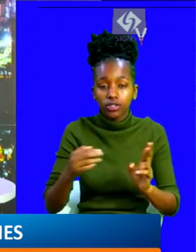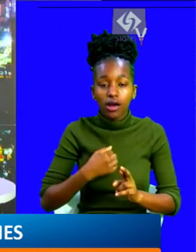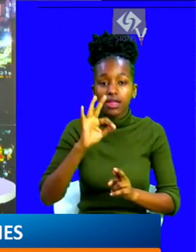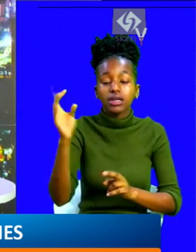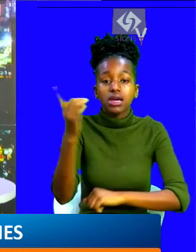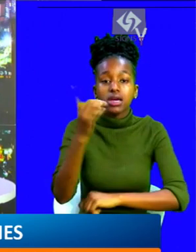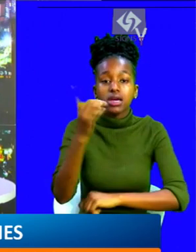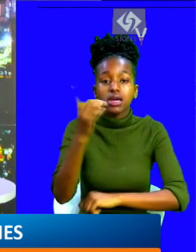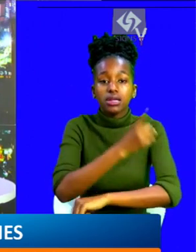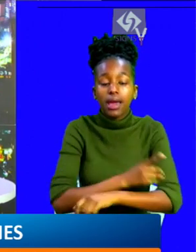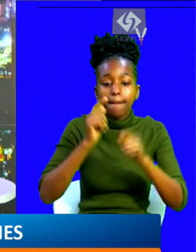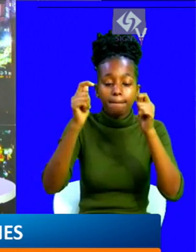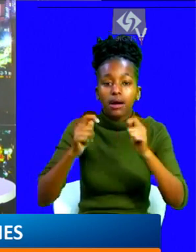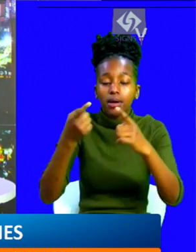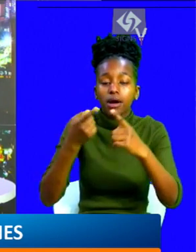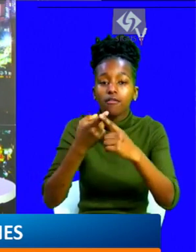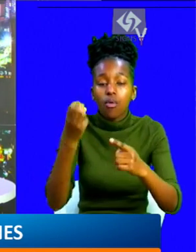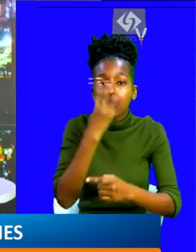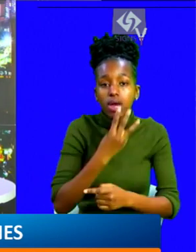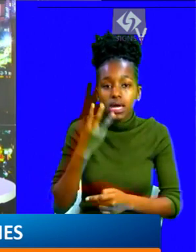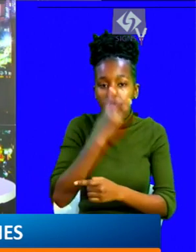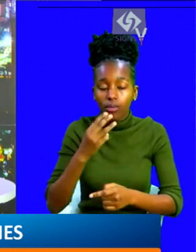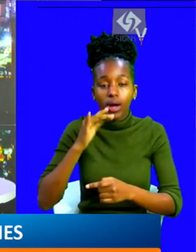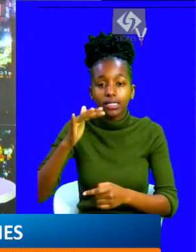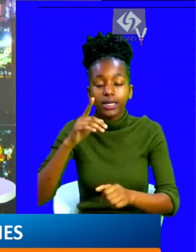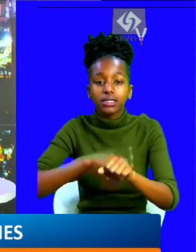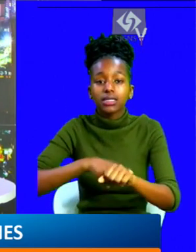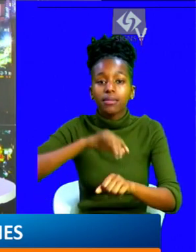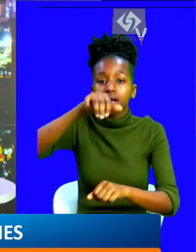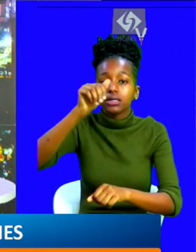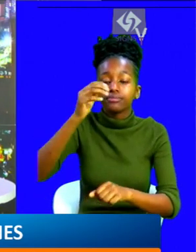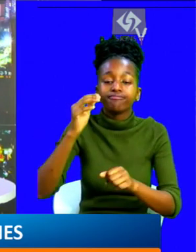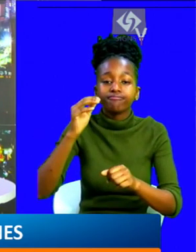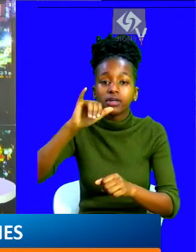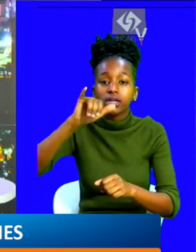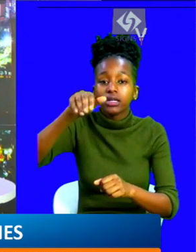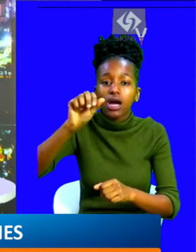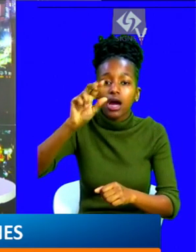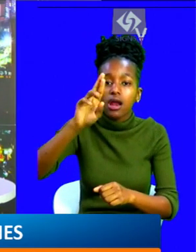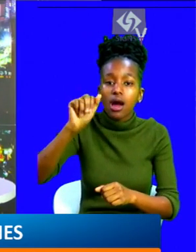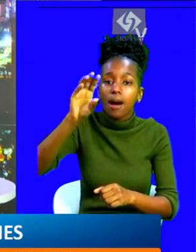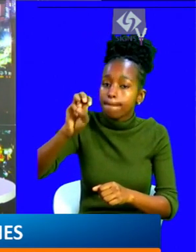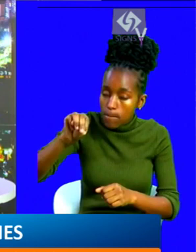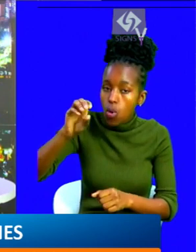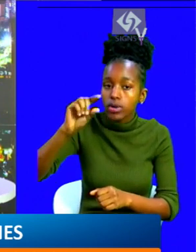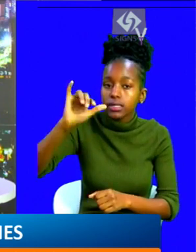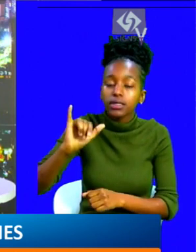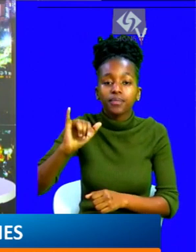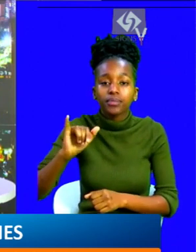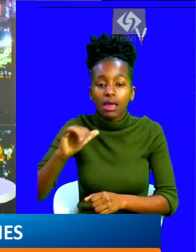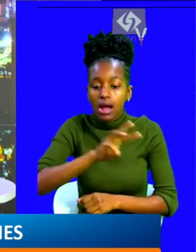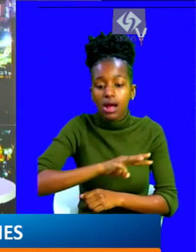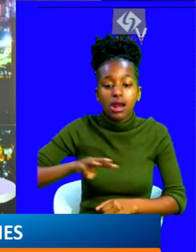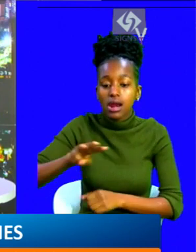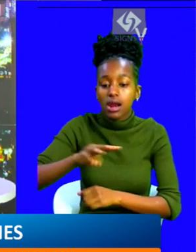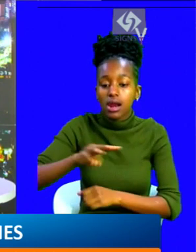of planned protest starting Wednesday. Speaking at the Jaramogi Odinga Foundation in Nairobi, the Azimio leaders